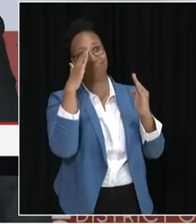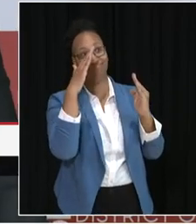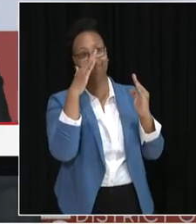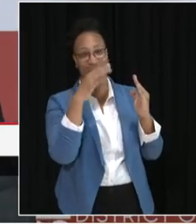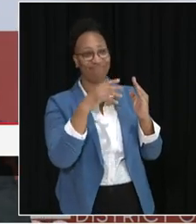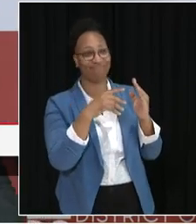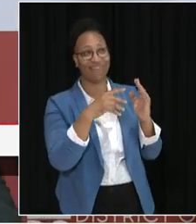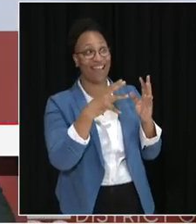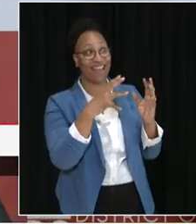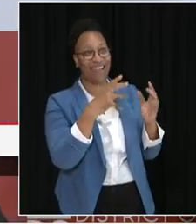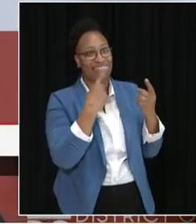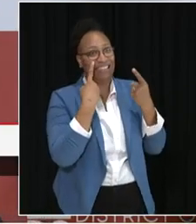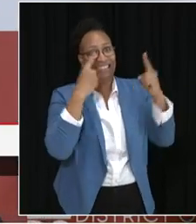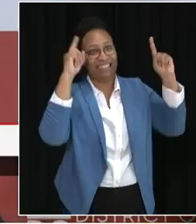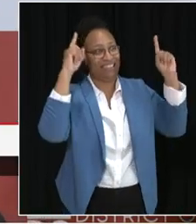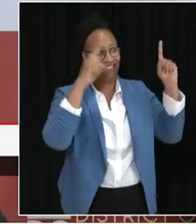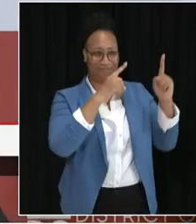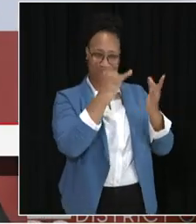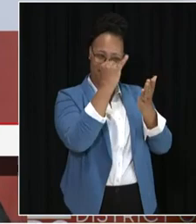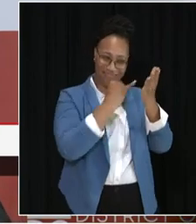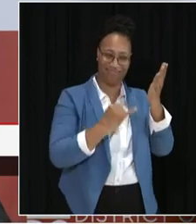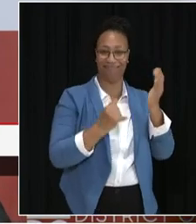arts.